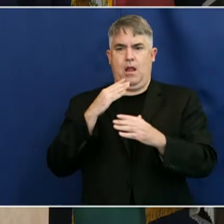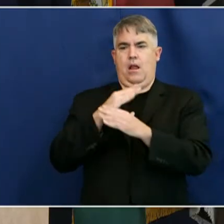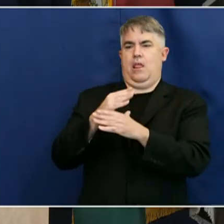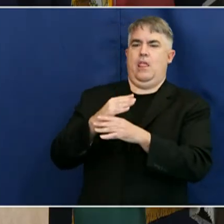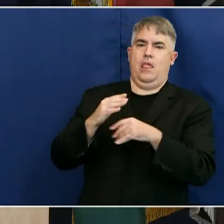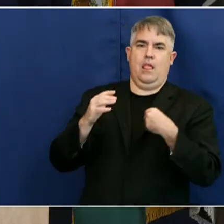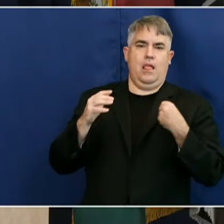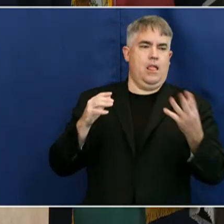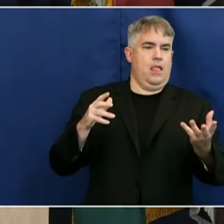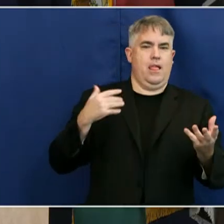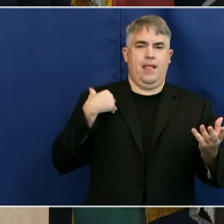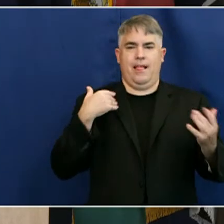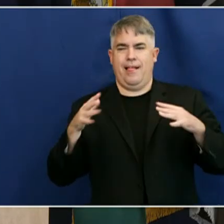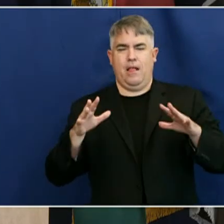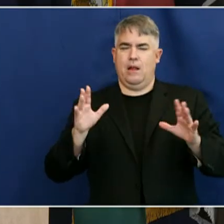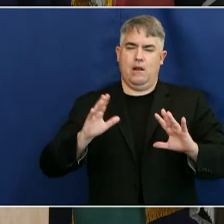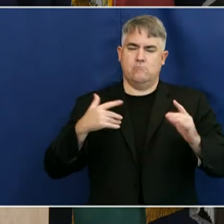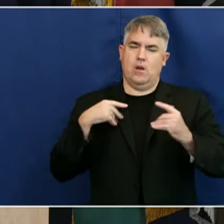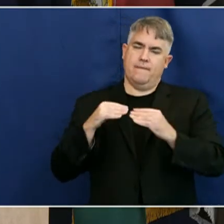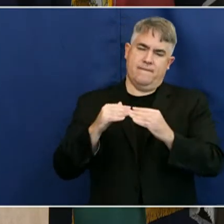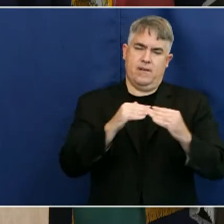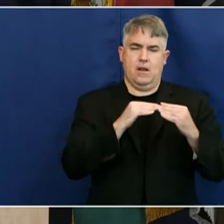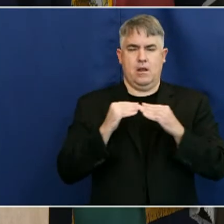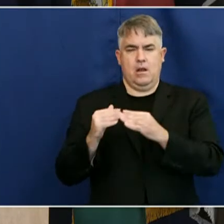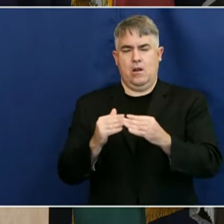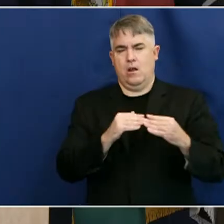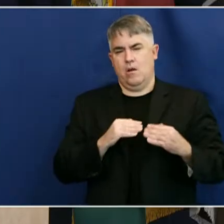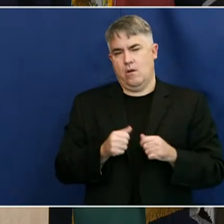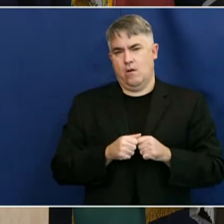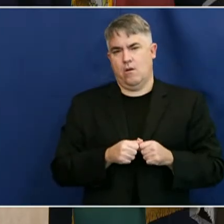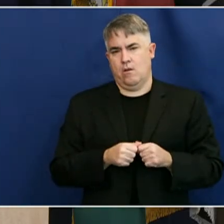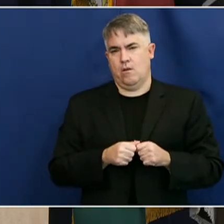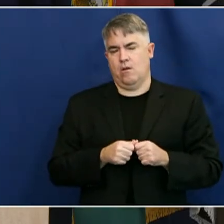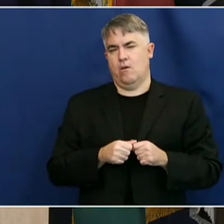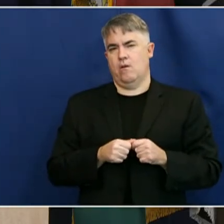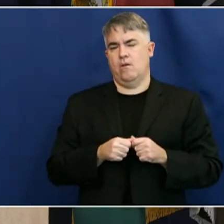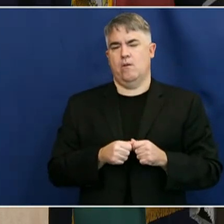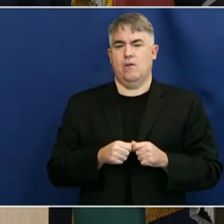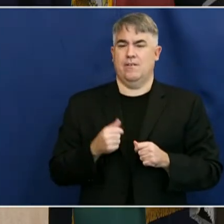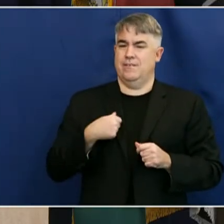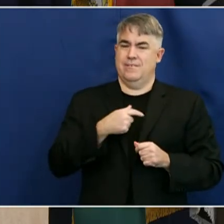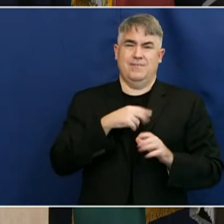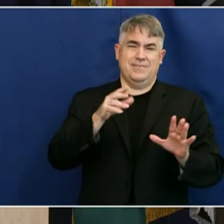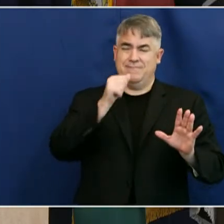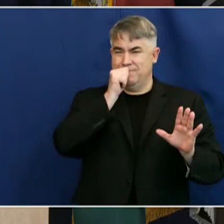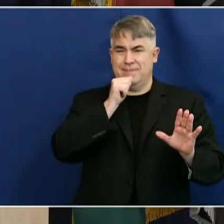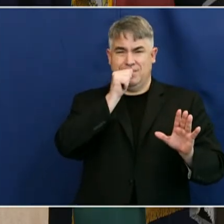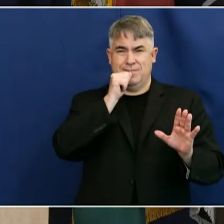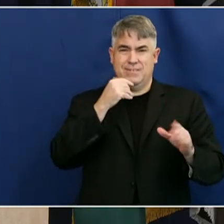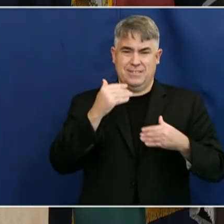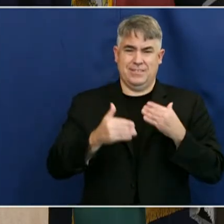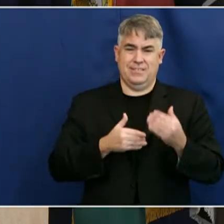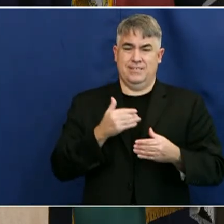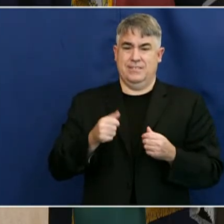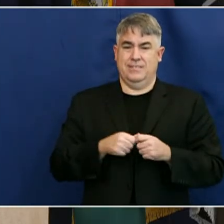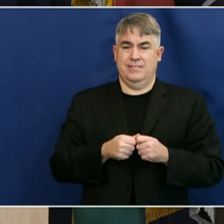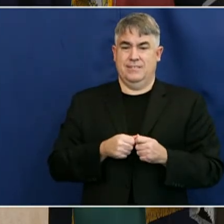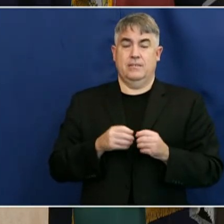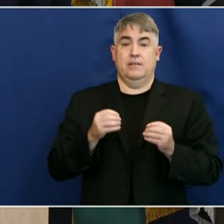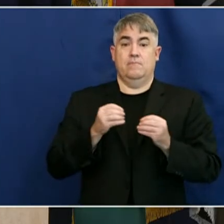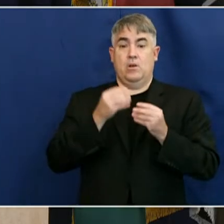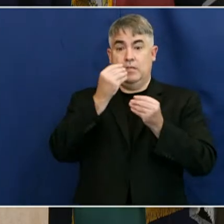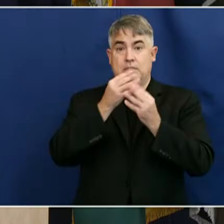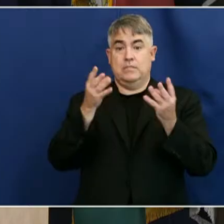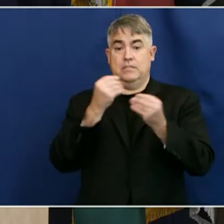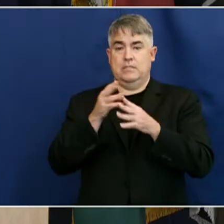that would not allow the quick facilitation of administering vaccines. So we're going to work through it, and we should have more details about how this will work on our county